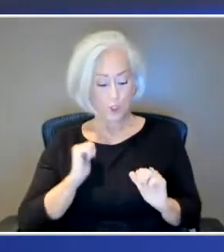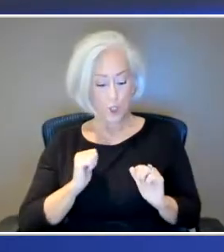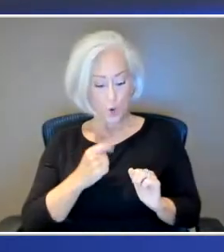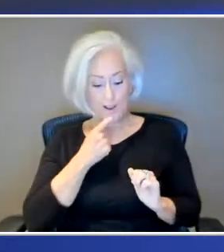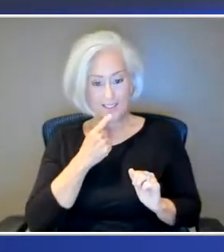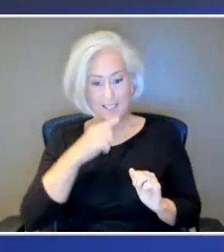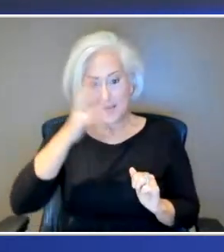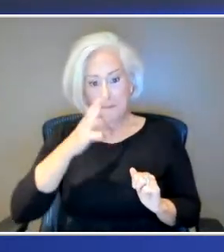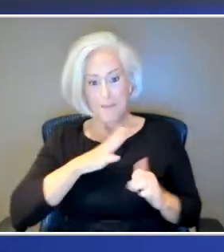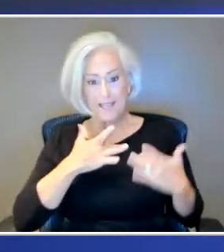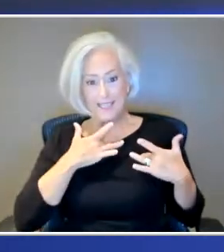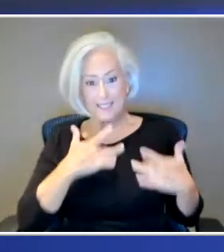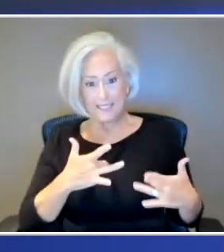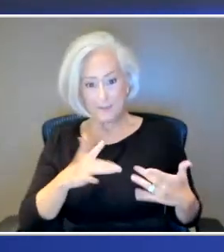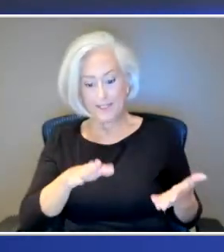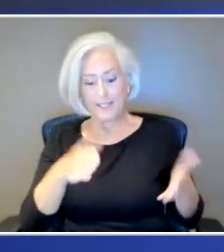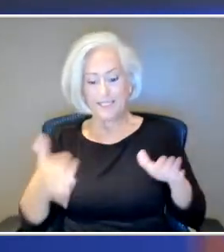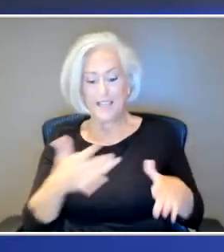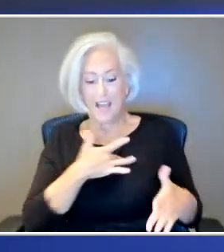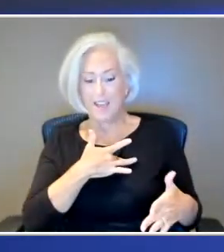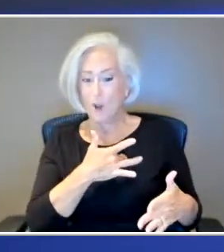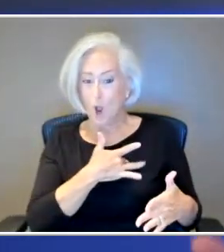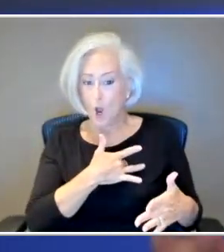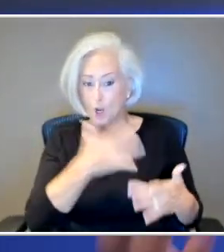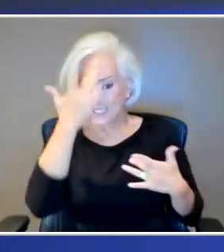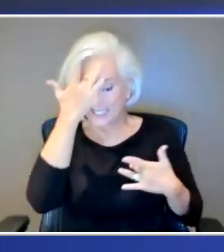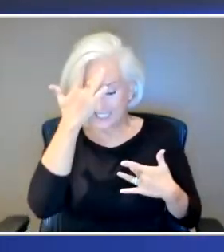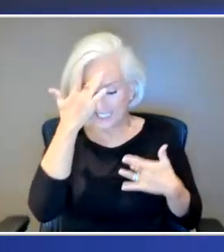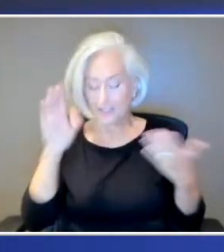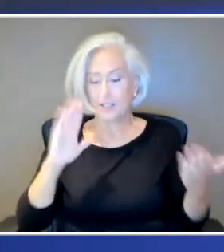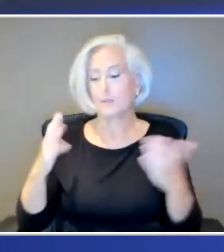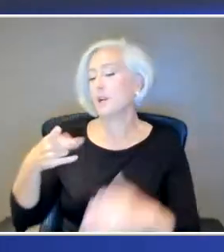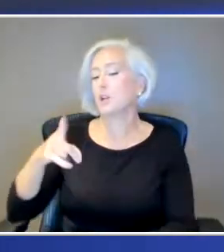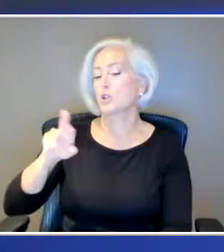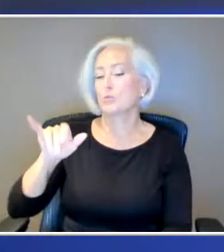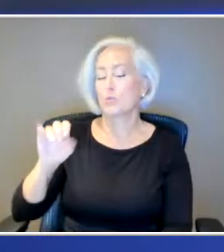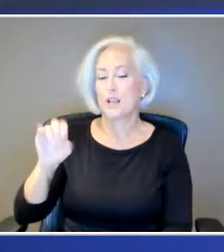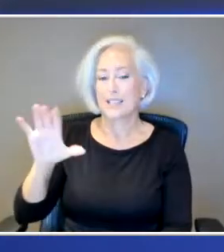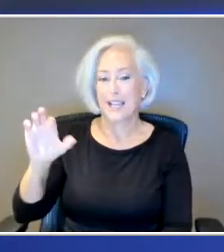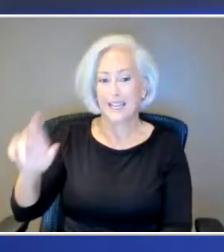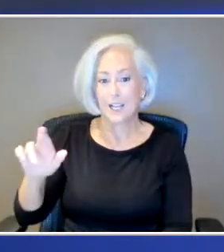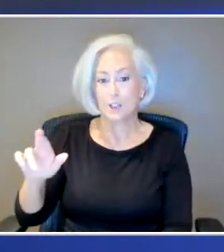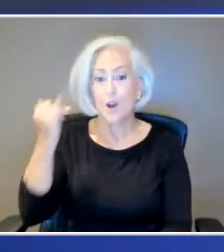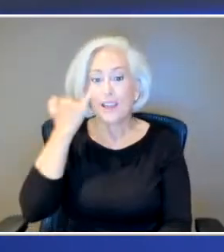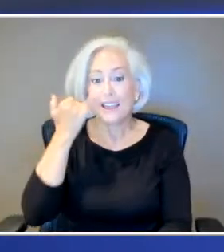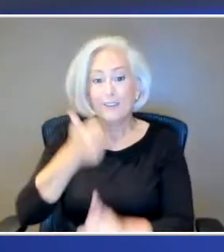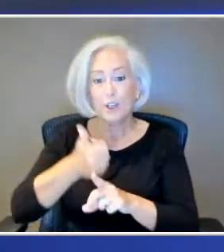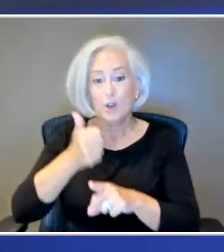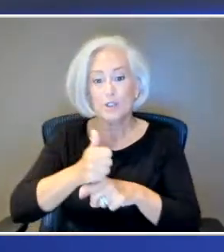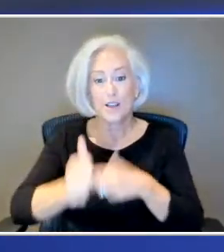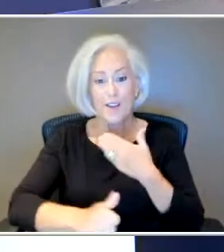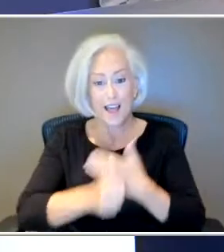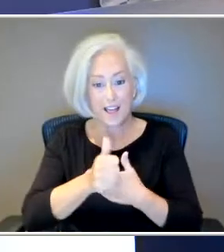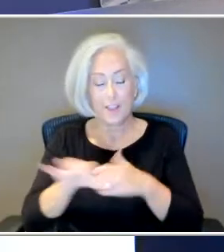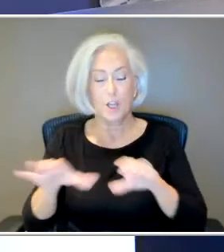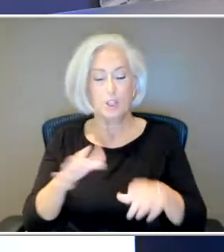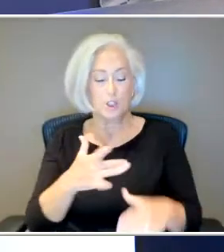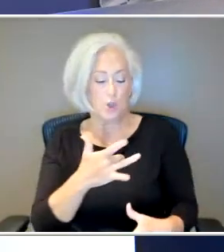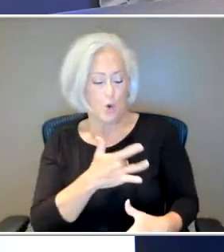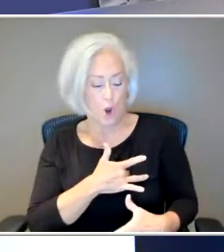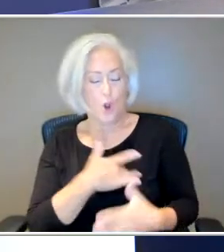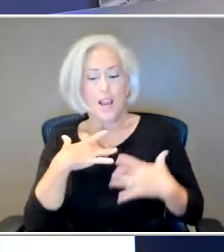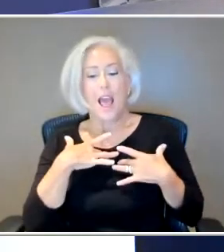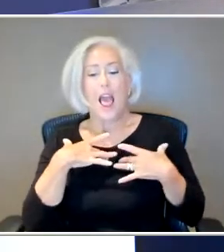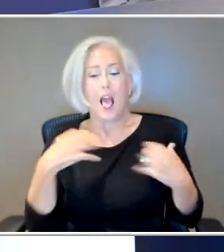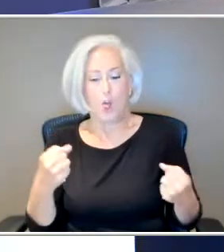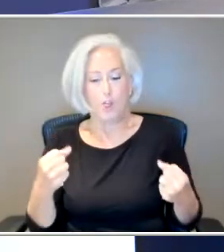disease than prostate cancer. And so if I were to make any recommendation about what could you do if you're at risk, try to do heart-healthy things. Yeah, take care of your heart. We've